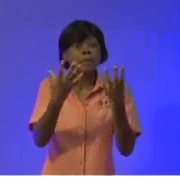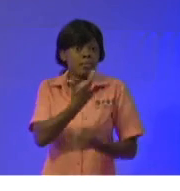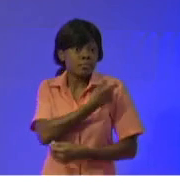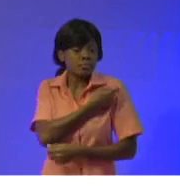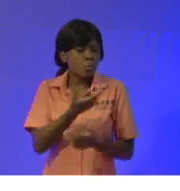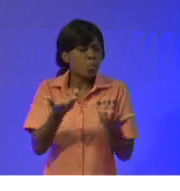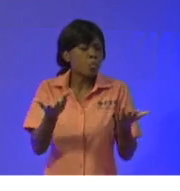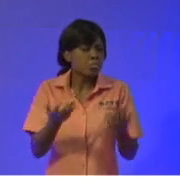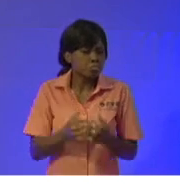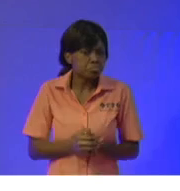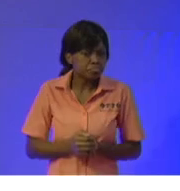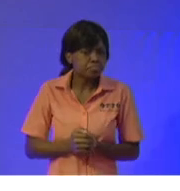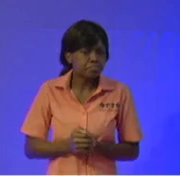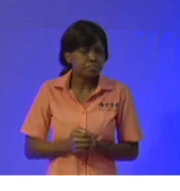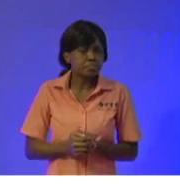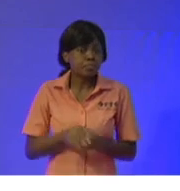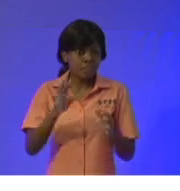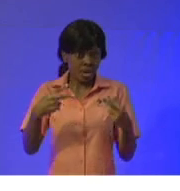there are, at present,